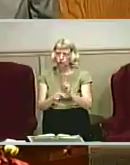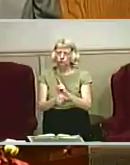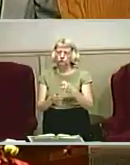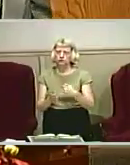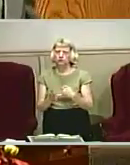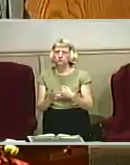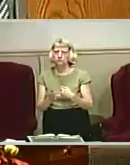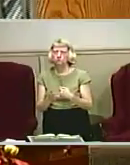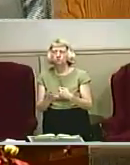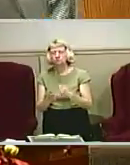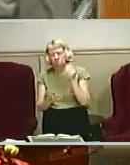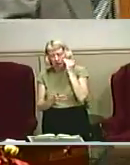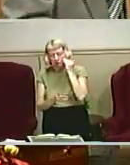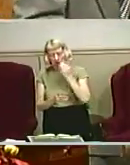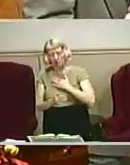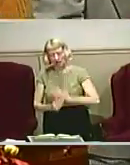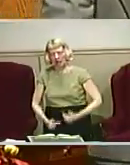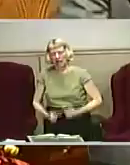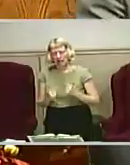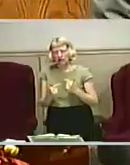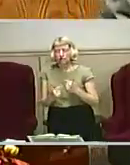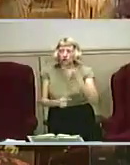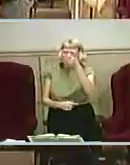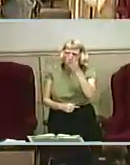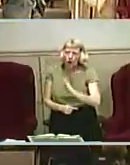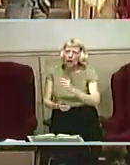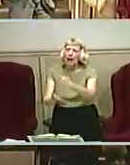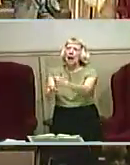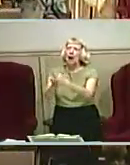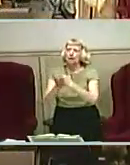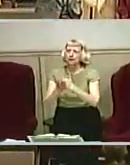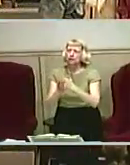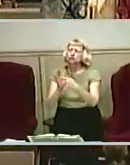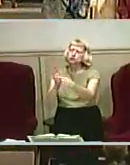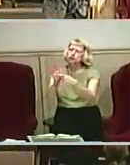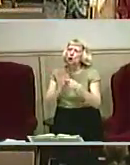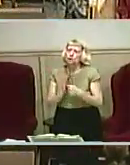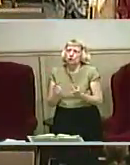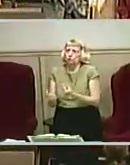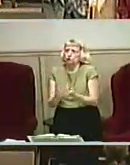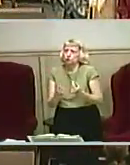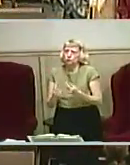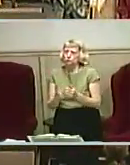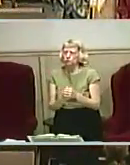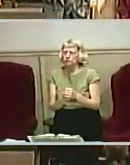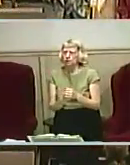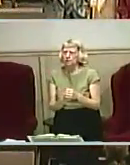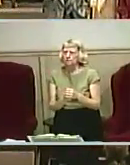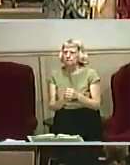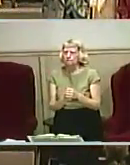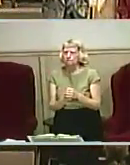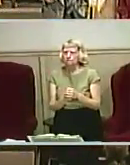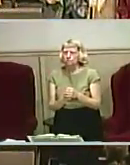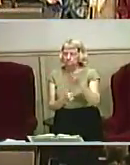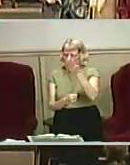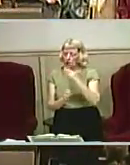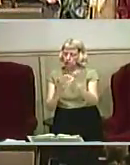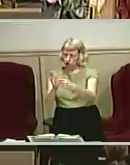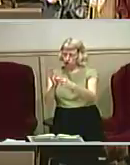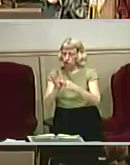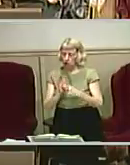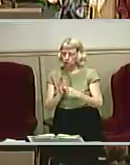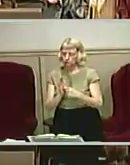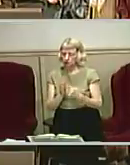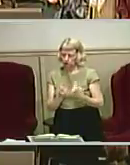And I know there's times in my life where I'll say, God, help me out. Show me what I should do. And then God shows me what I should